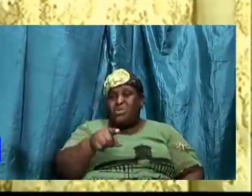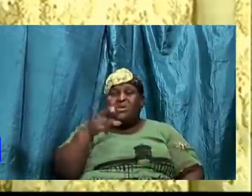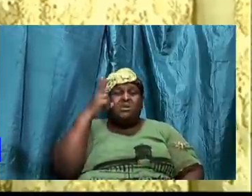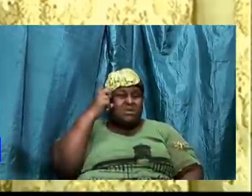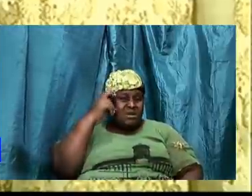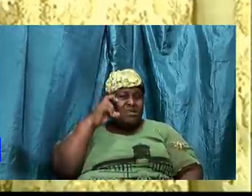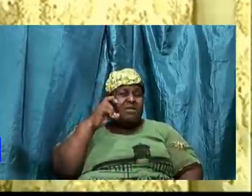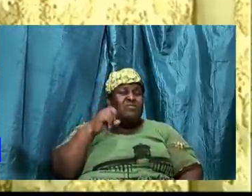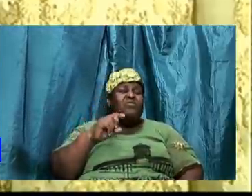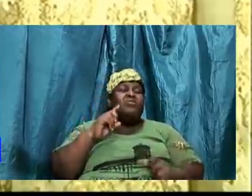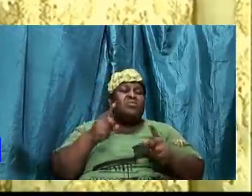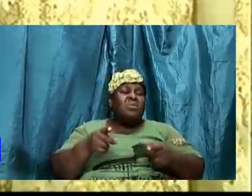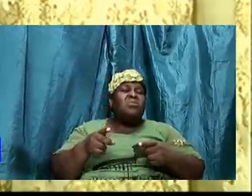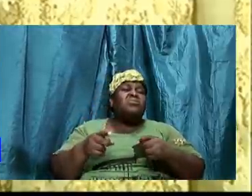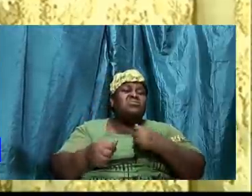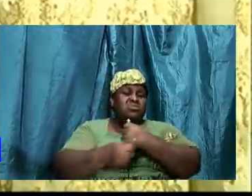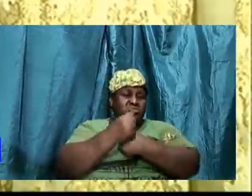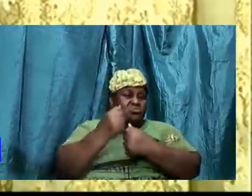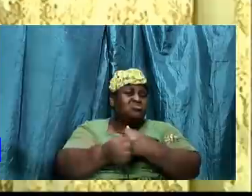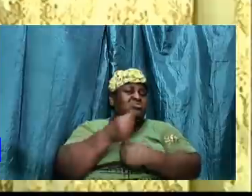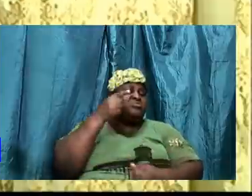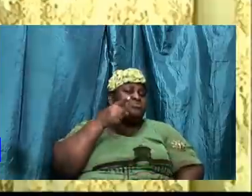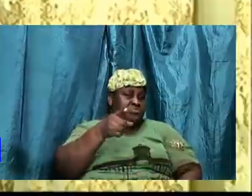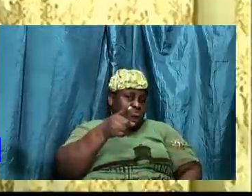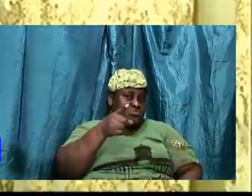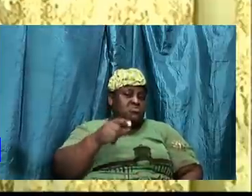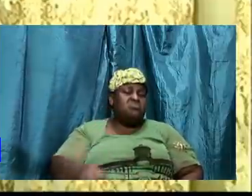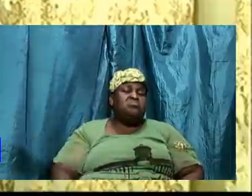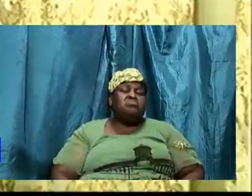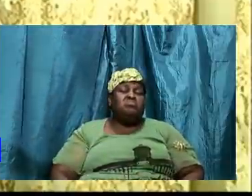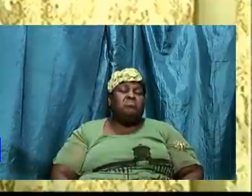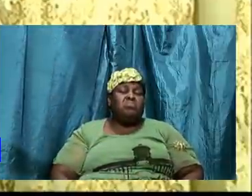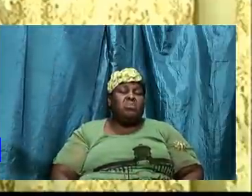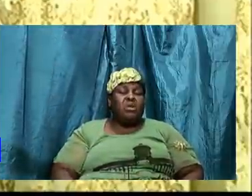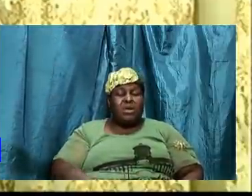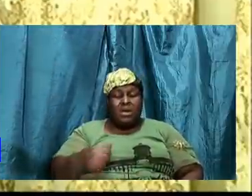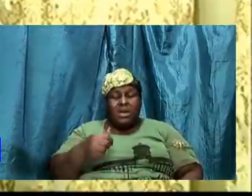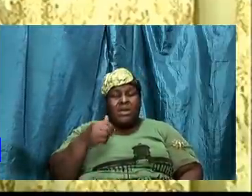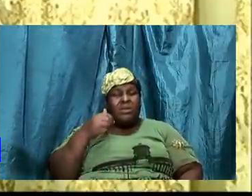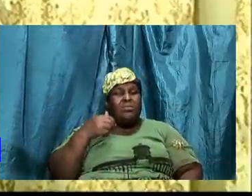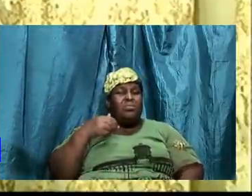Any way he can get you bound, he's going to try to get you bound. Any way